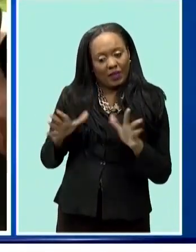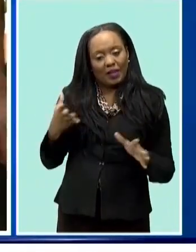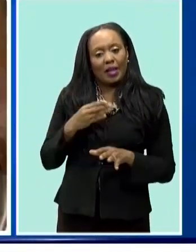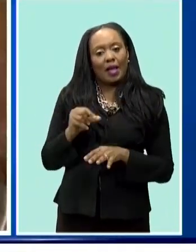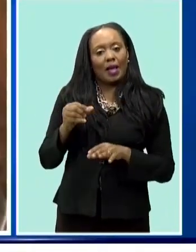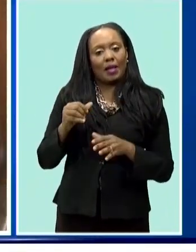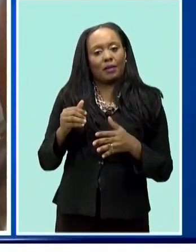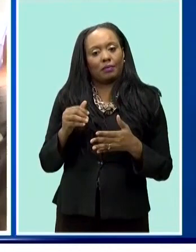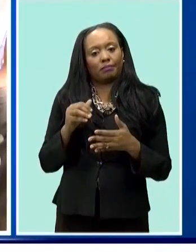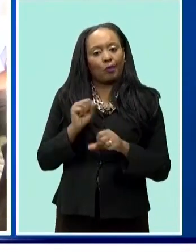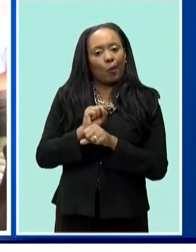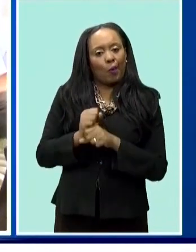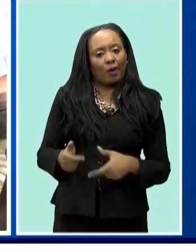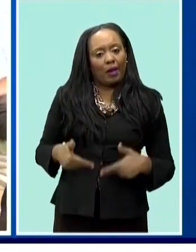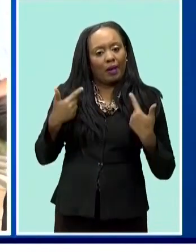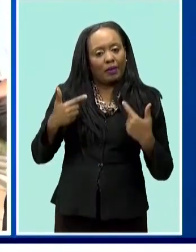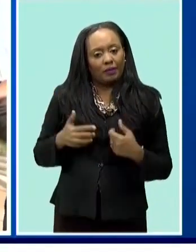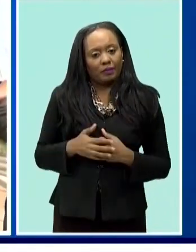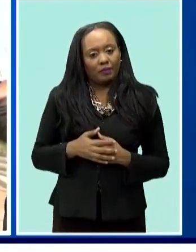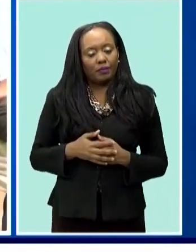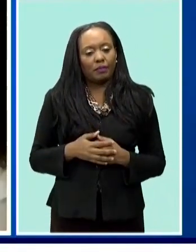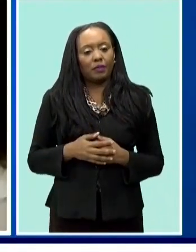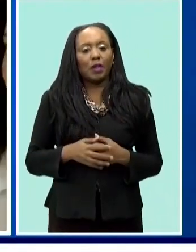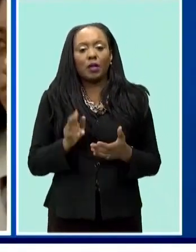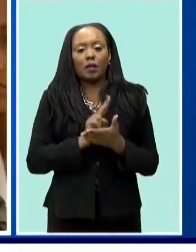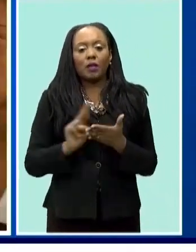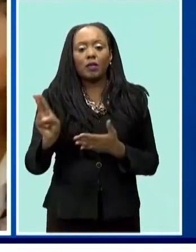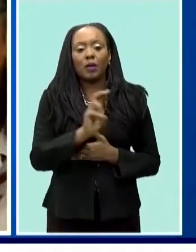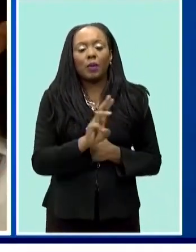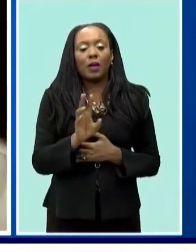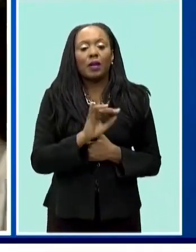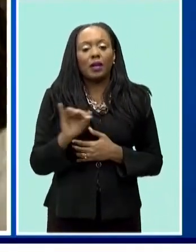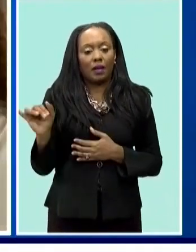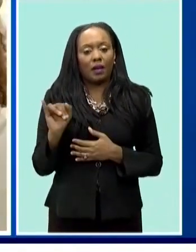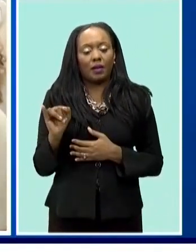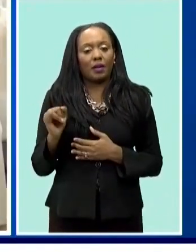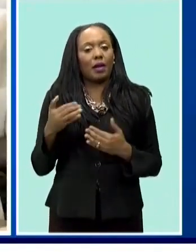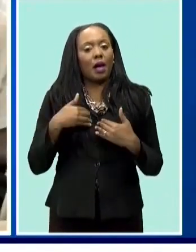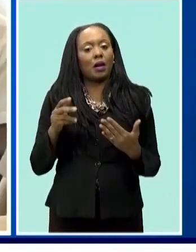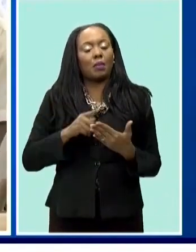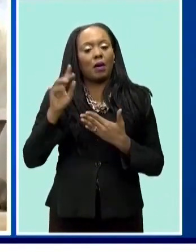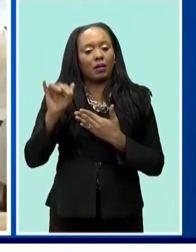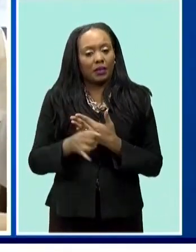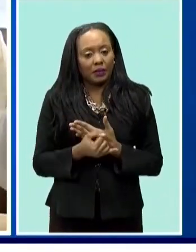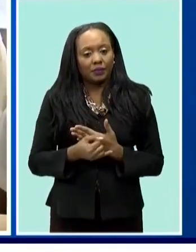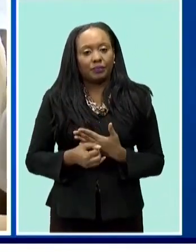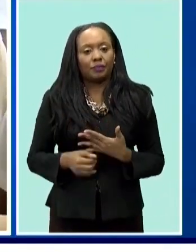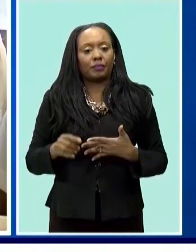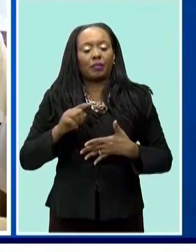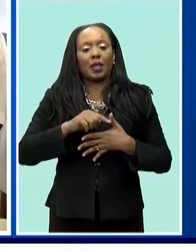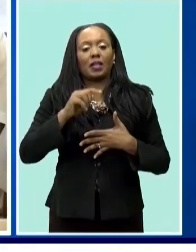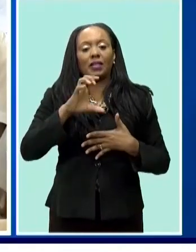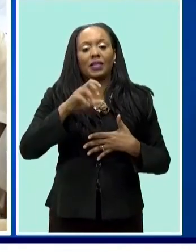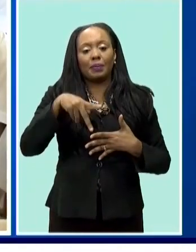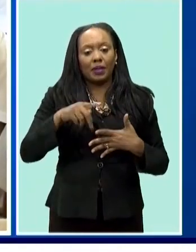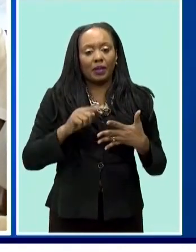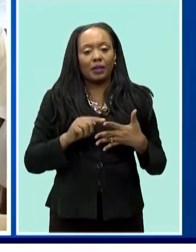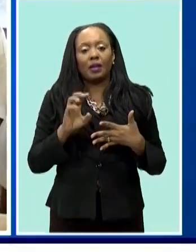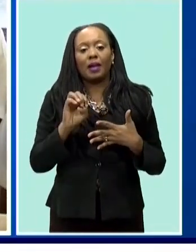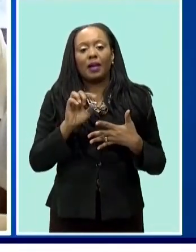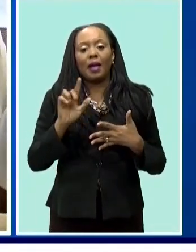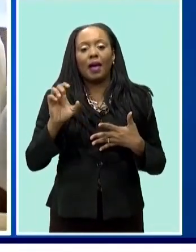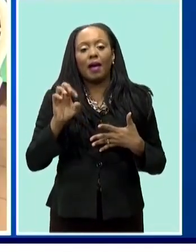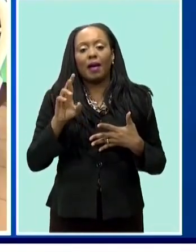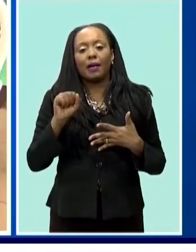Preparing Today for Tomorrow's Challenges offered by the University of the West Indies Open Campus. The students were drawn from the Coleridge and Parry, the Ellerslie